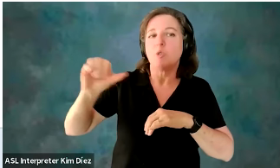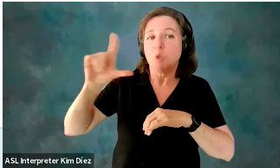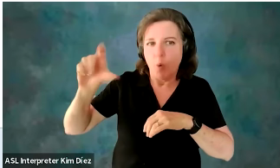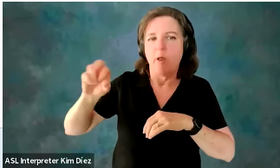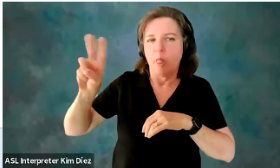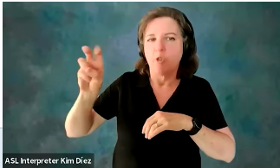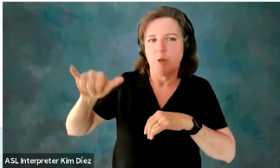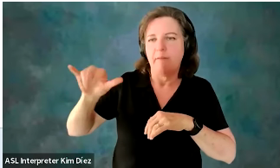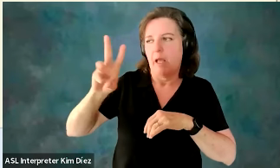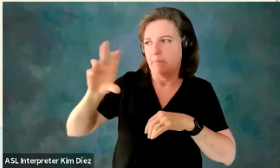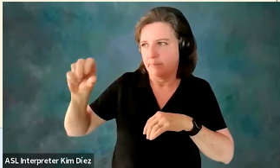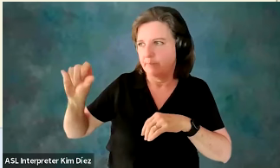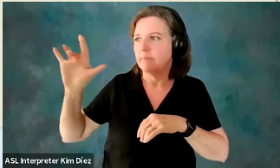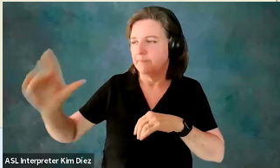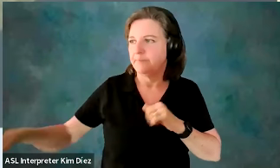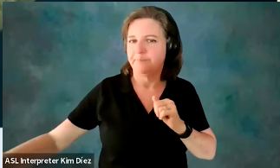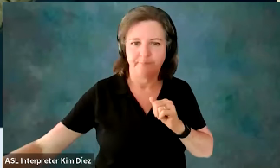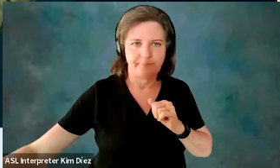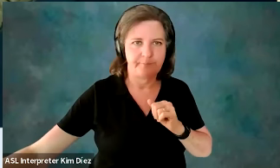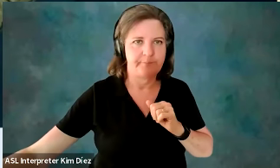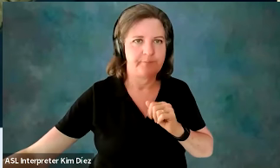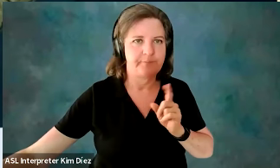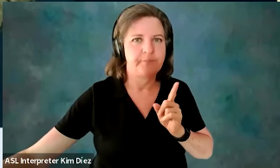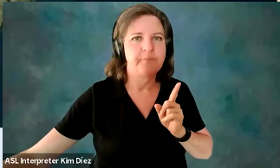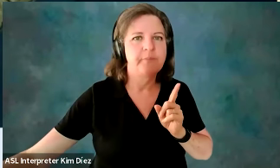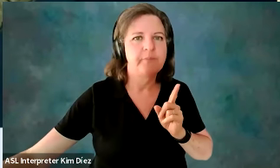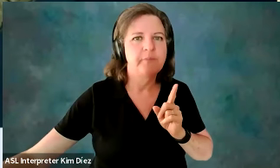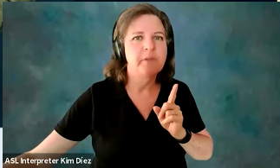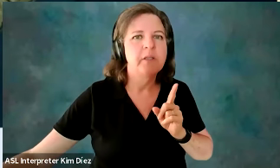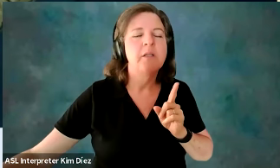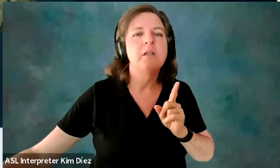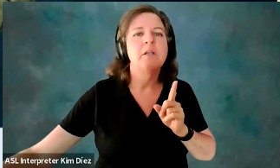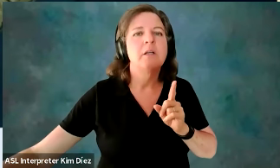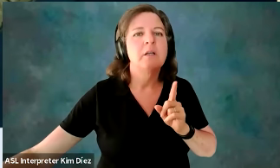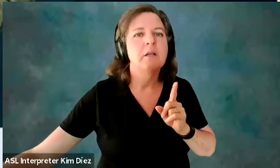We're going to start a new session. Jacqueline,